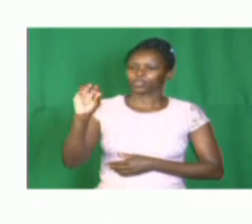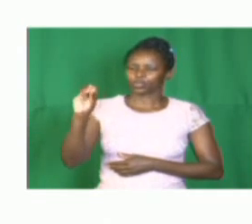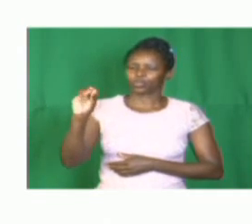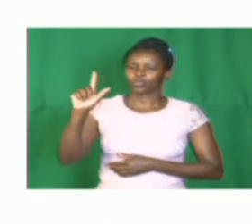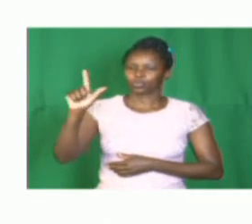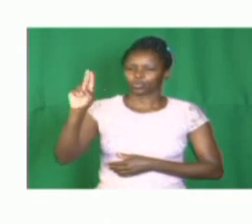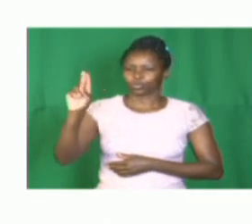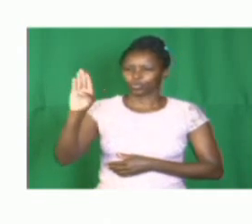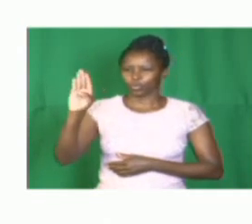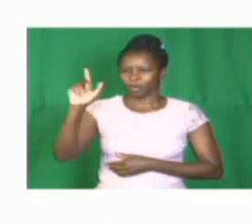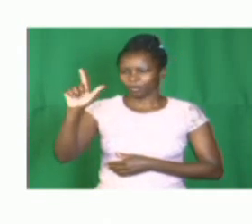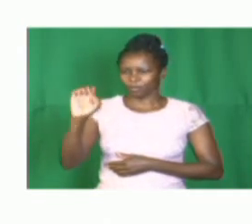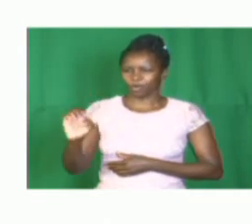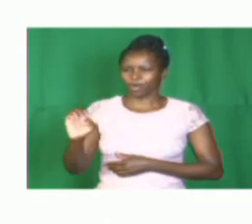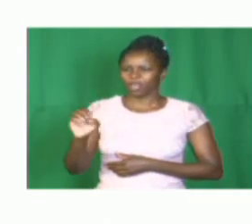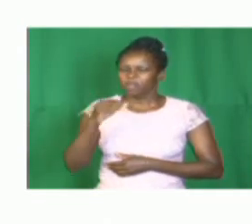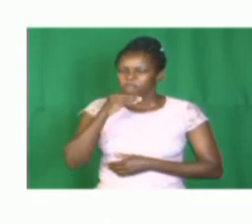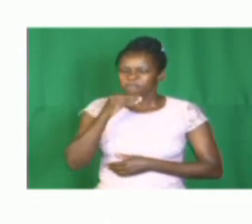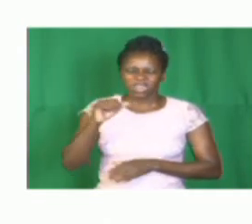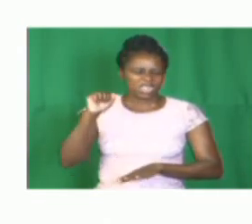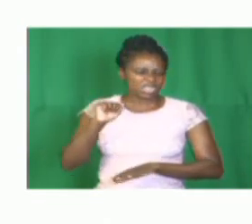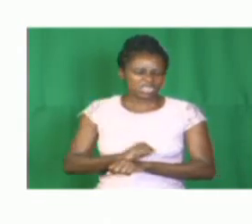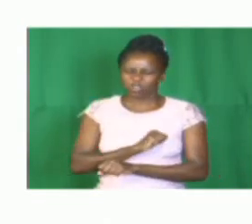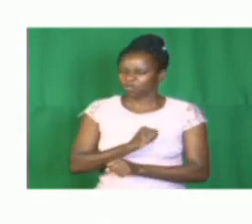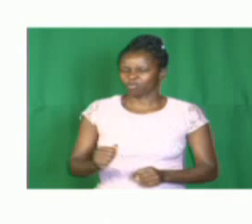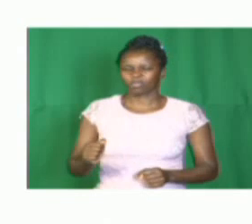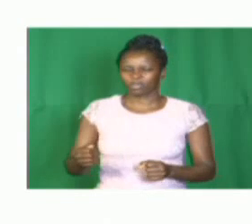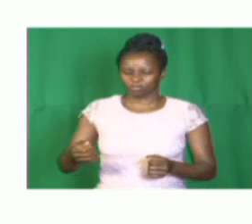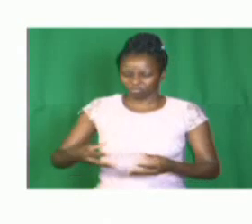that substance cannot dissolve in a liquid.